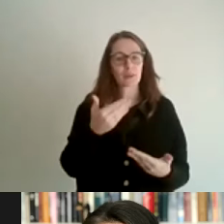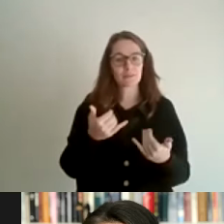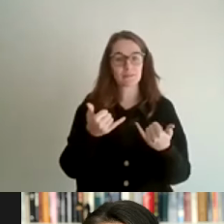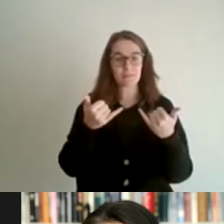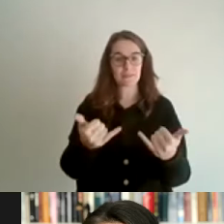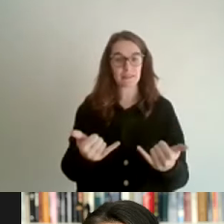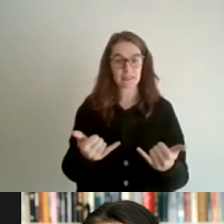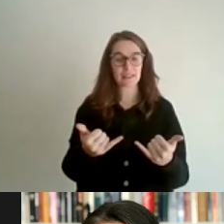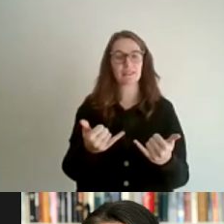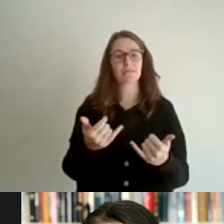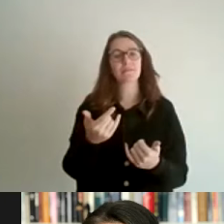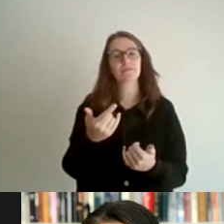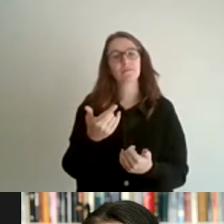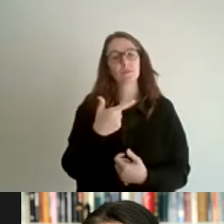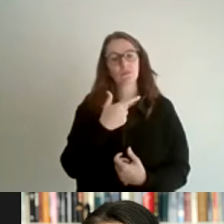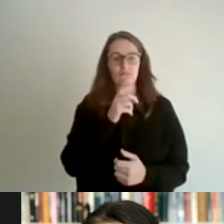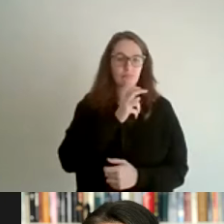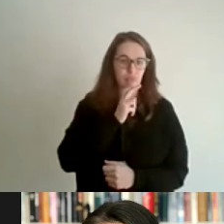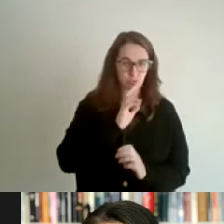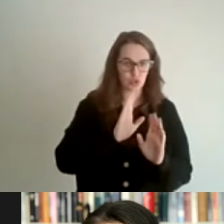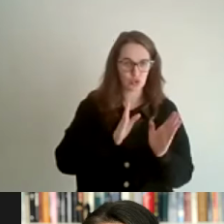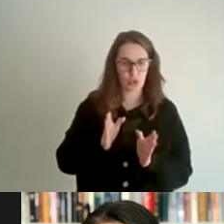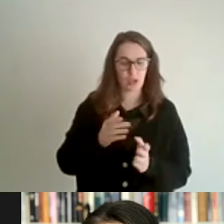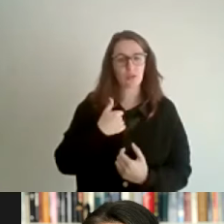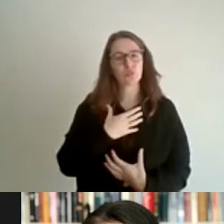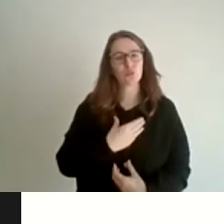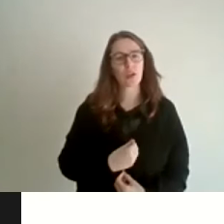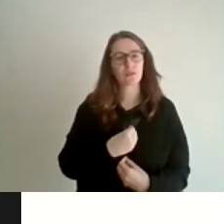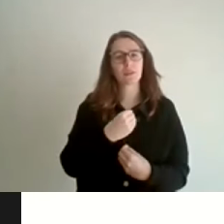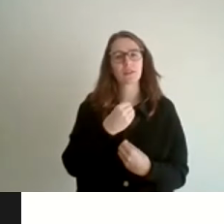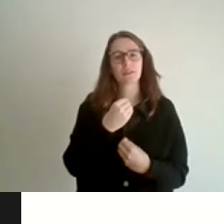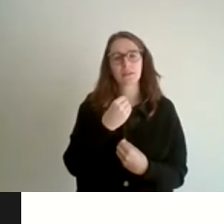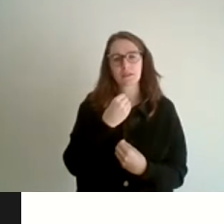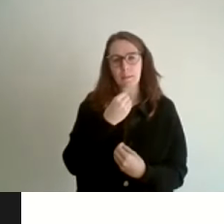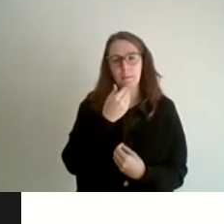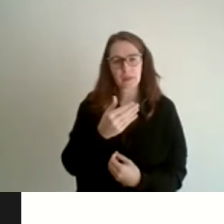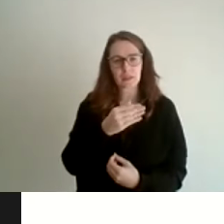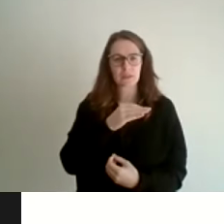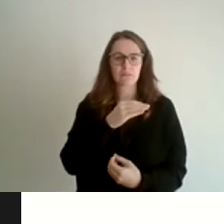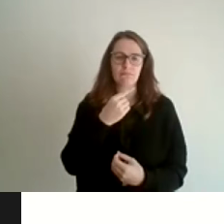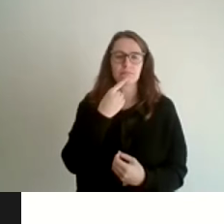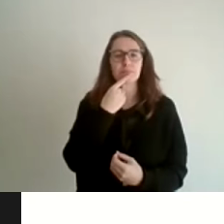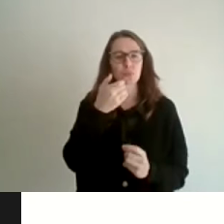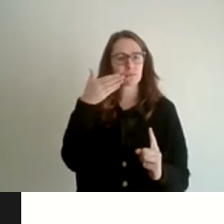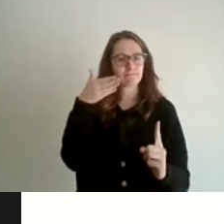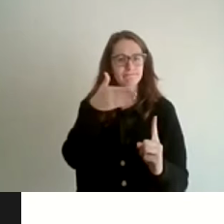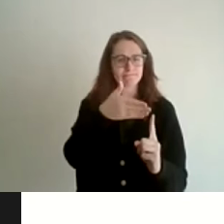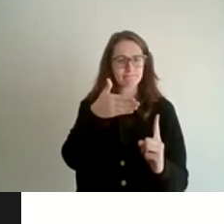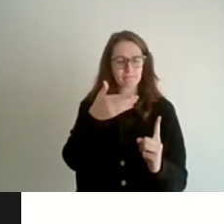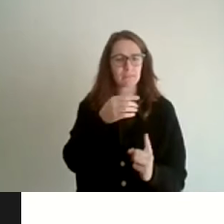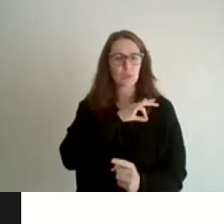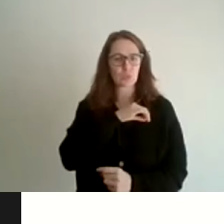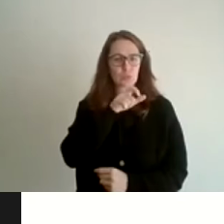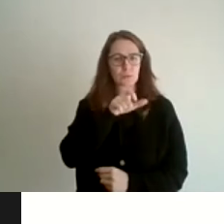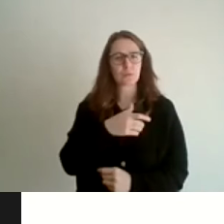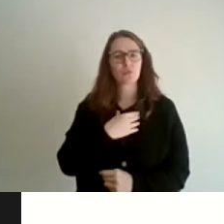the audience have answered, we would like to ask Thomas from Lund University a question. So our question to you, Thomas, is how aware would you